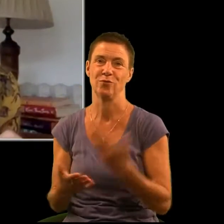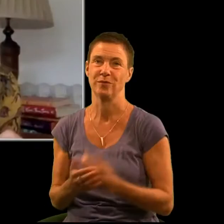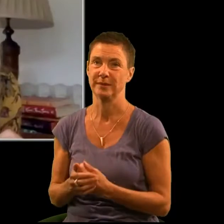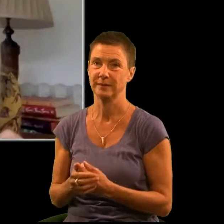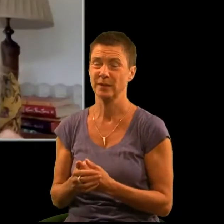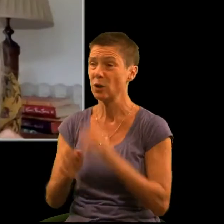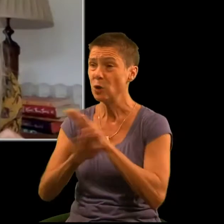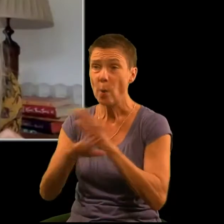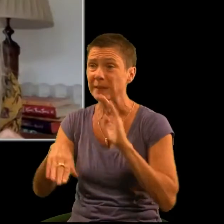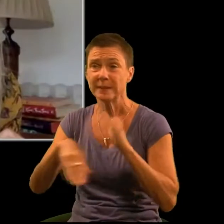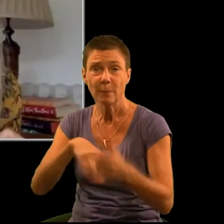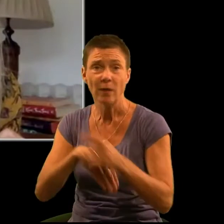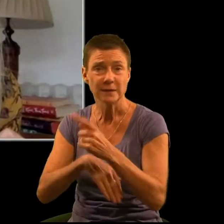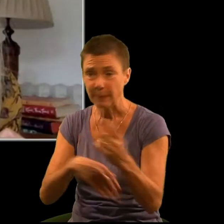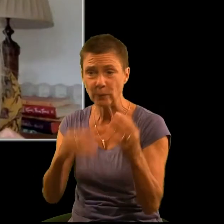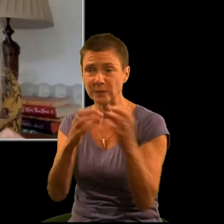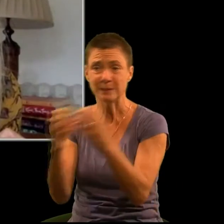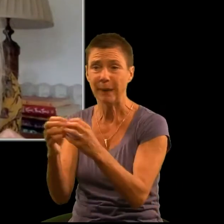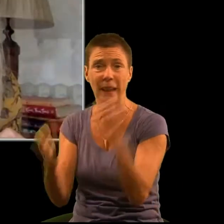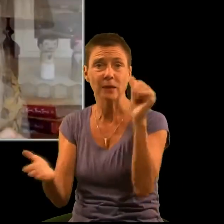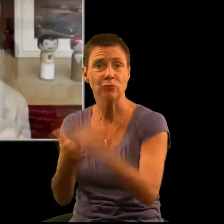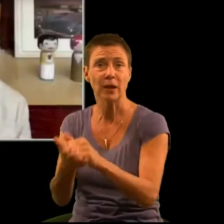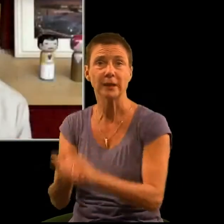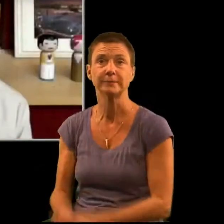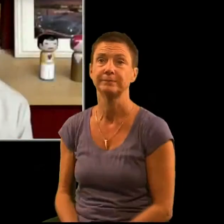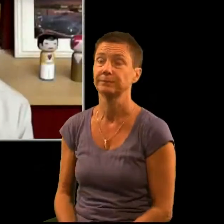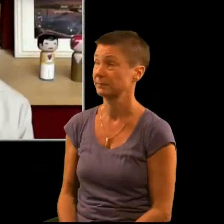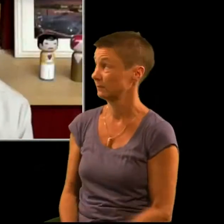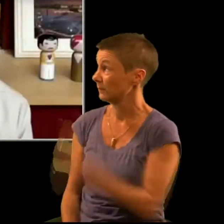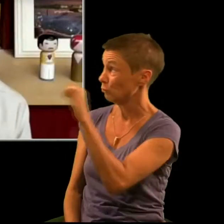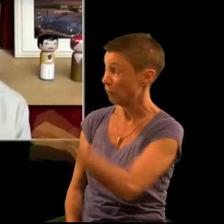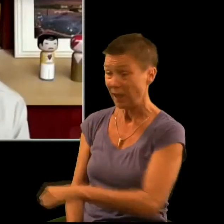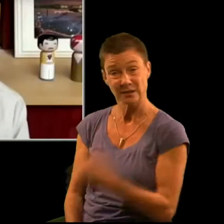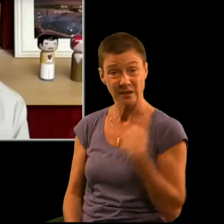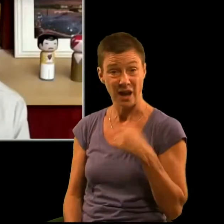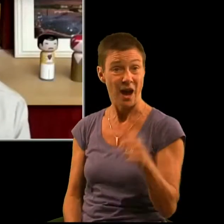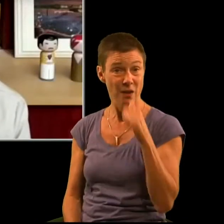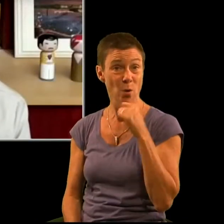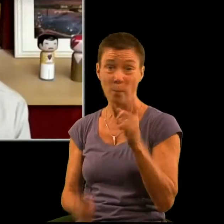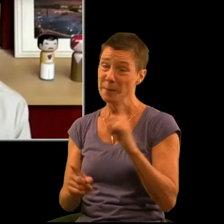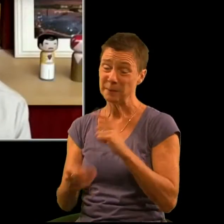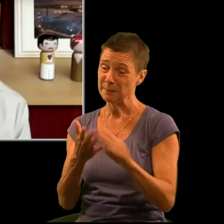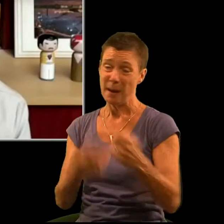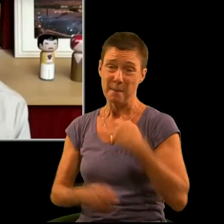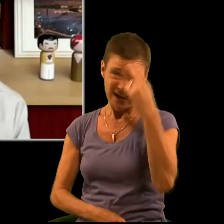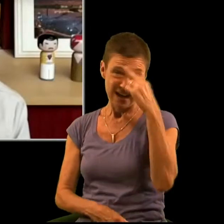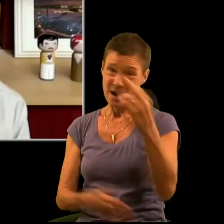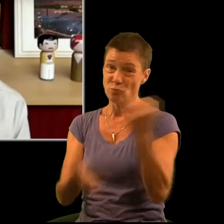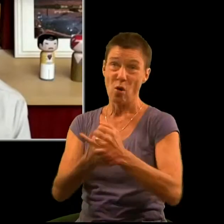Nobody's interested in the spelling, really, are they? Well, I know that because most people spell my name wrong. So